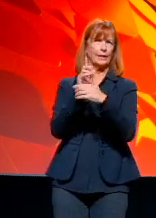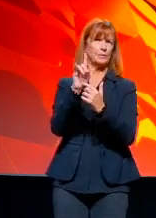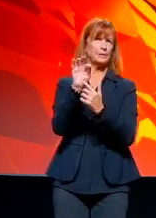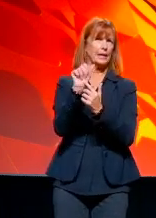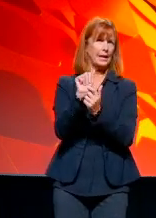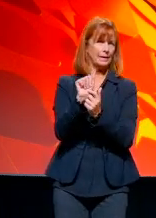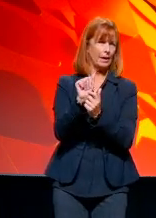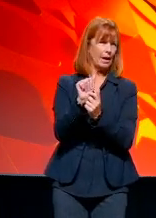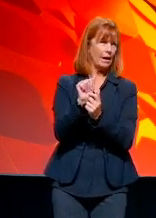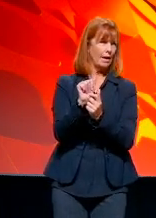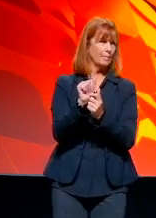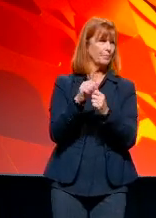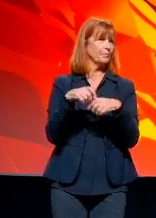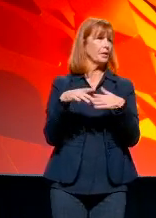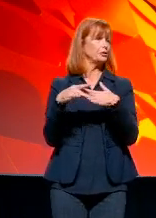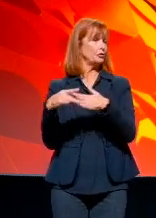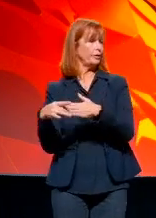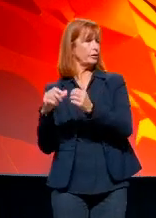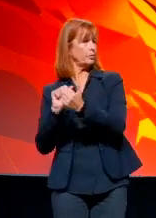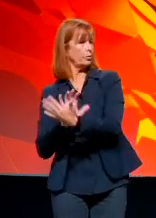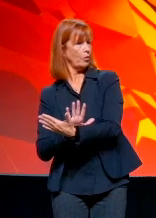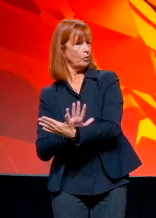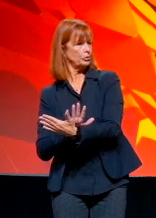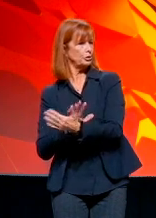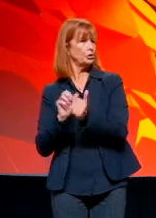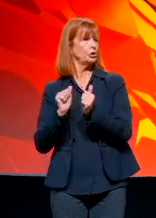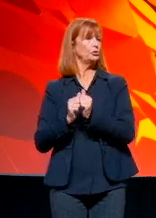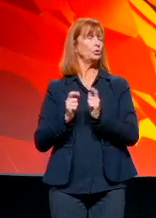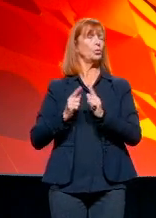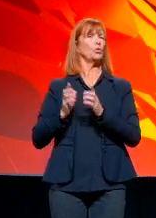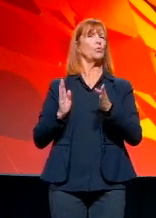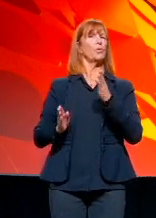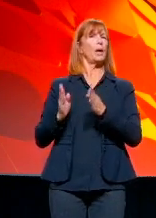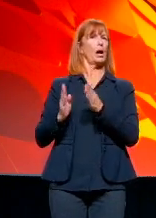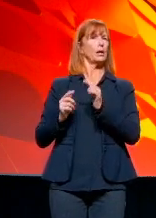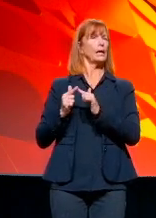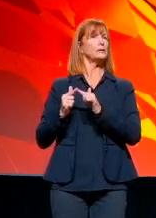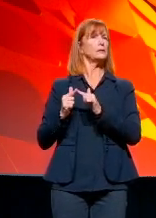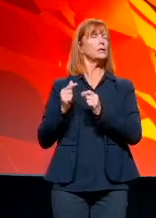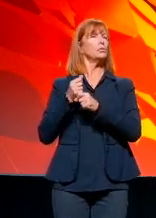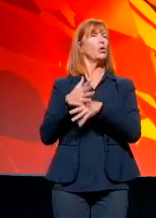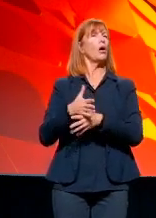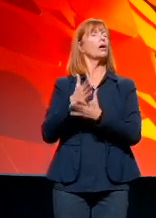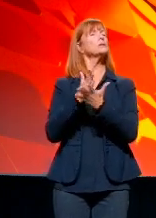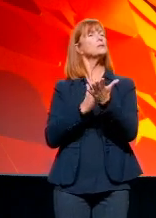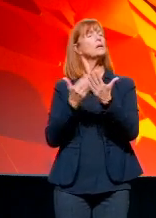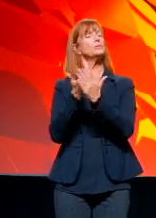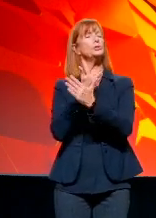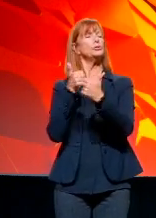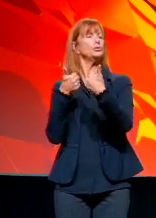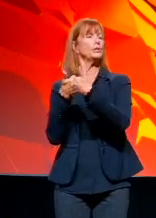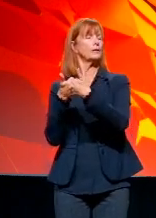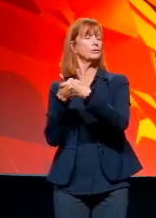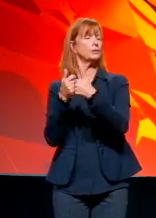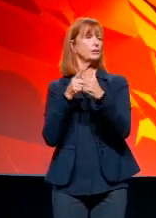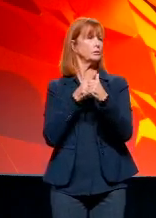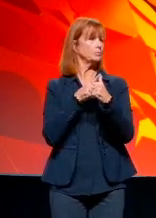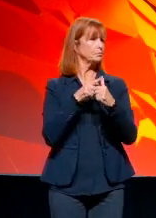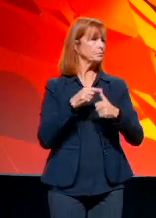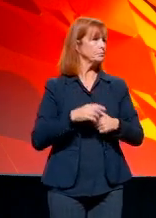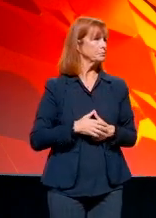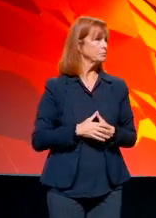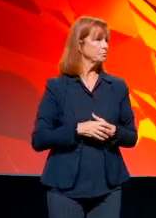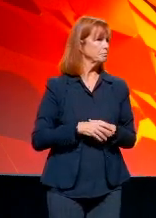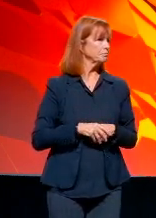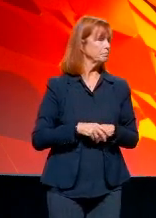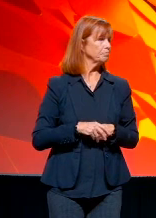computational approach to build robotic foundation model. But robotics does bring some unique challenges, right? So first, we have